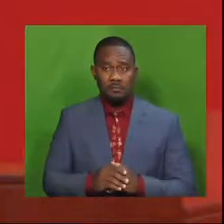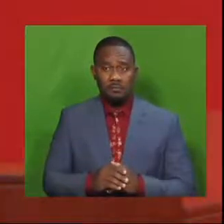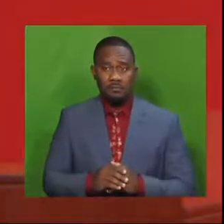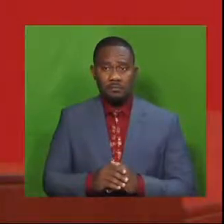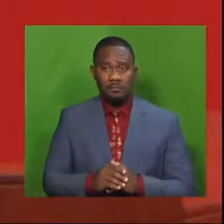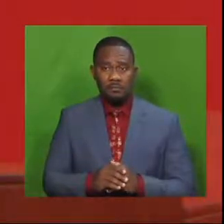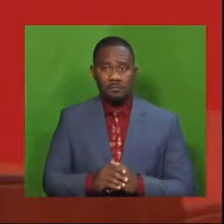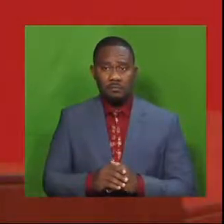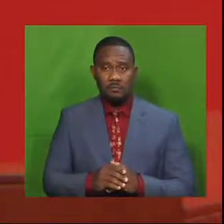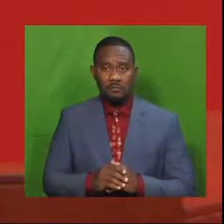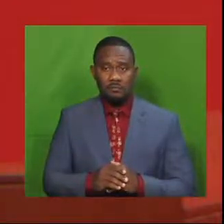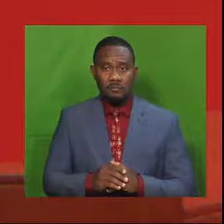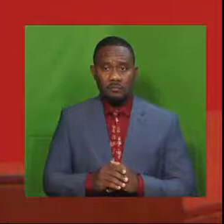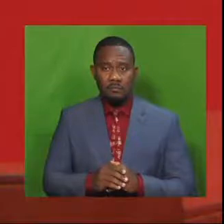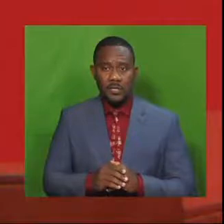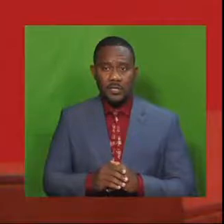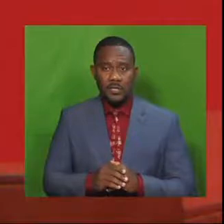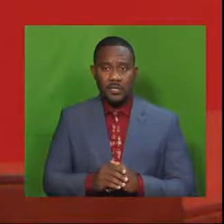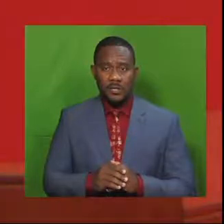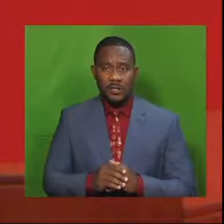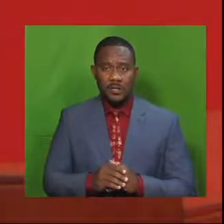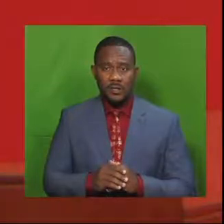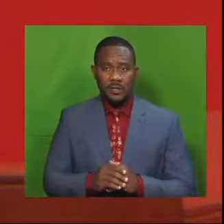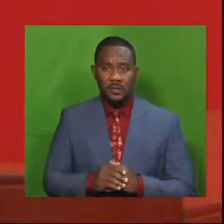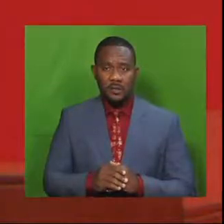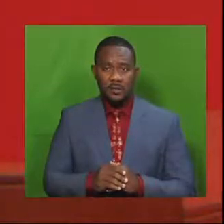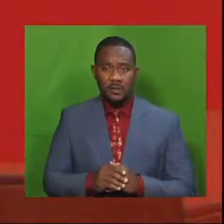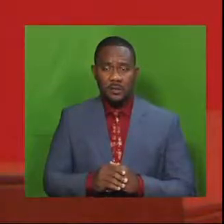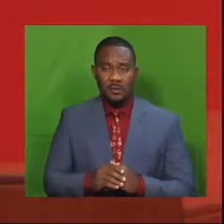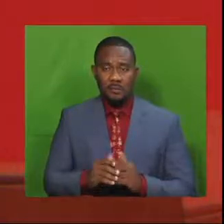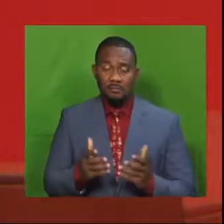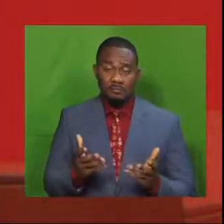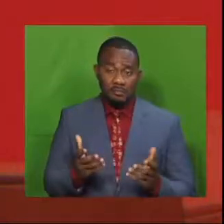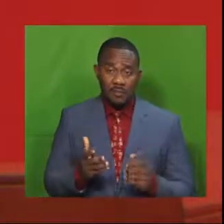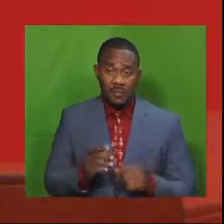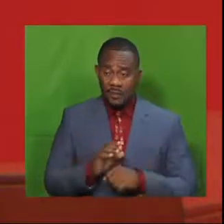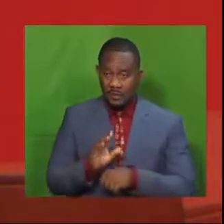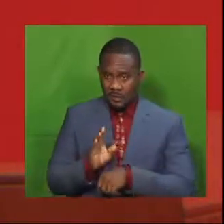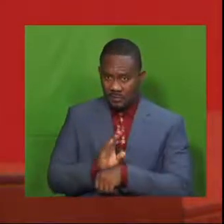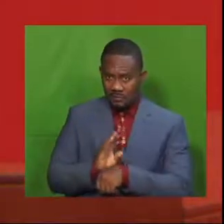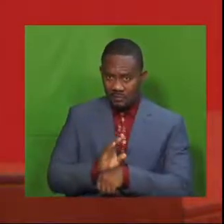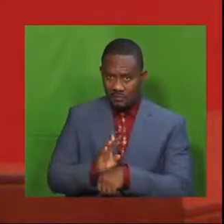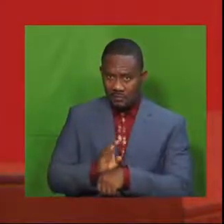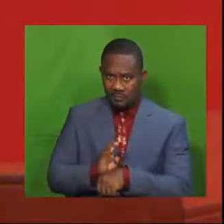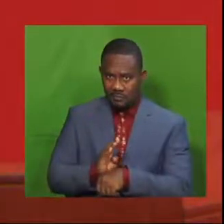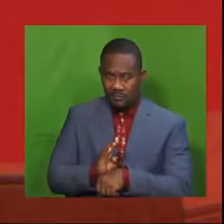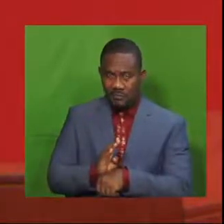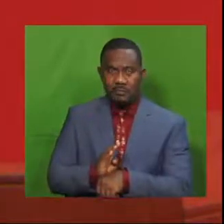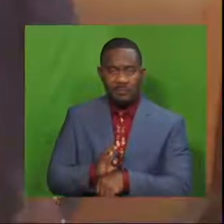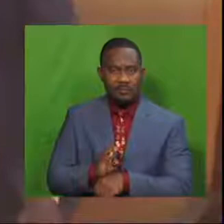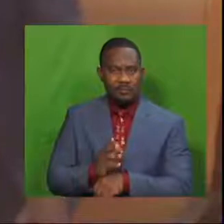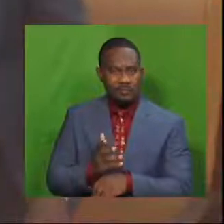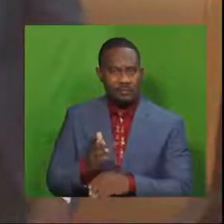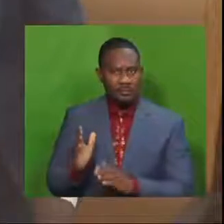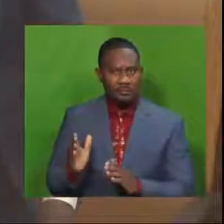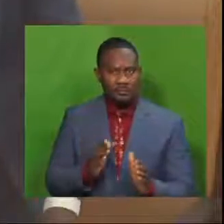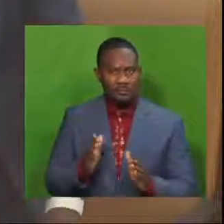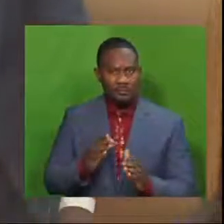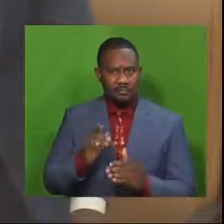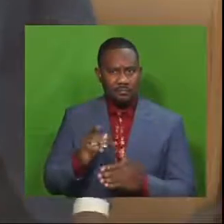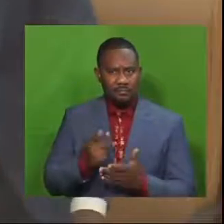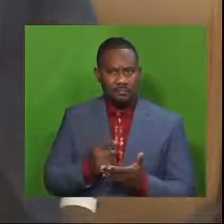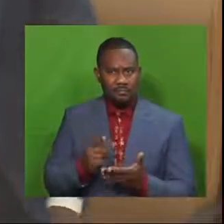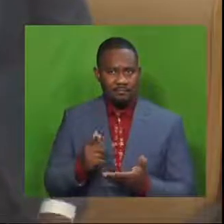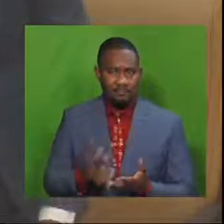Mr. Speaker, business statement, if it will please you. Okay, let me hear you. Mr. Speaker, the